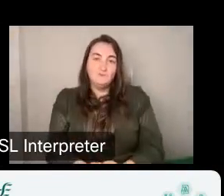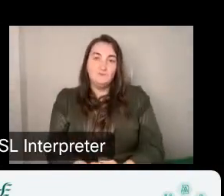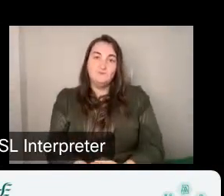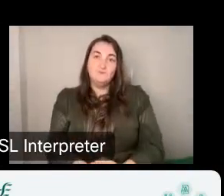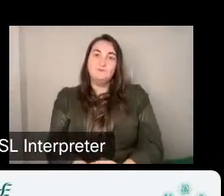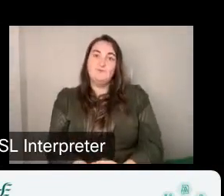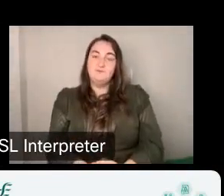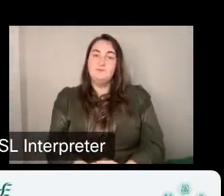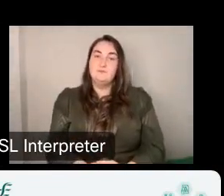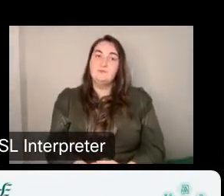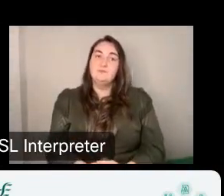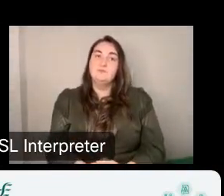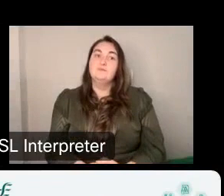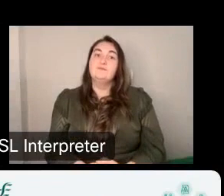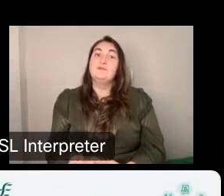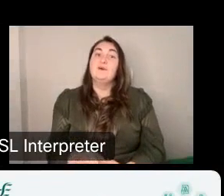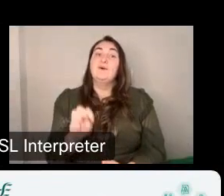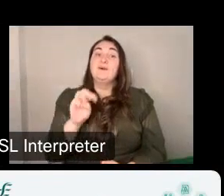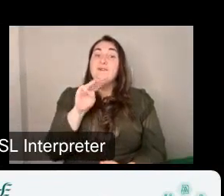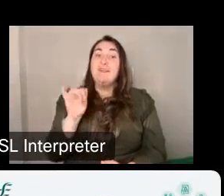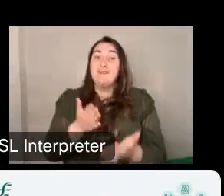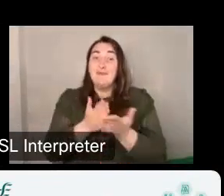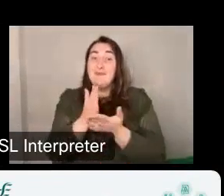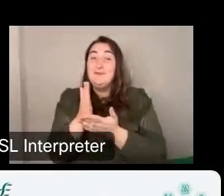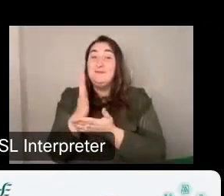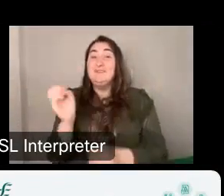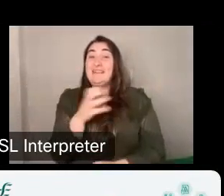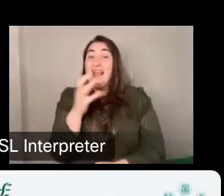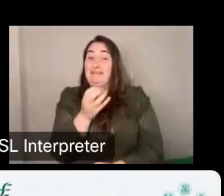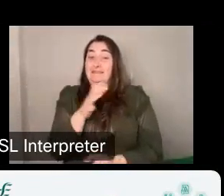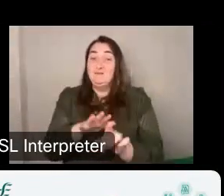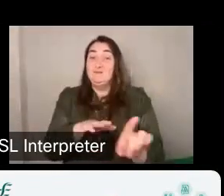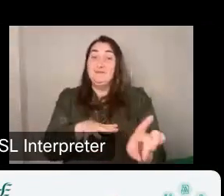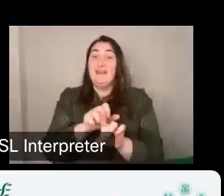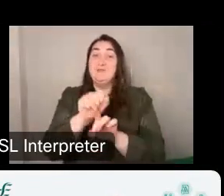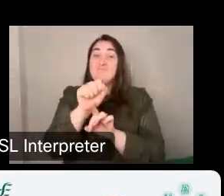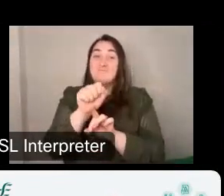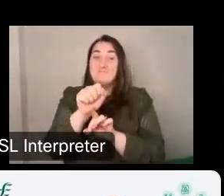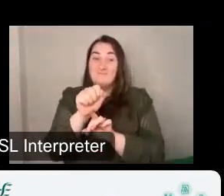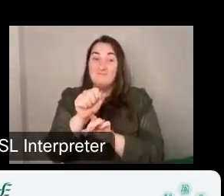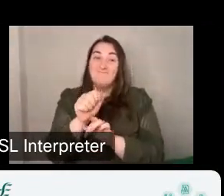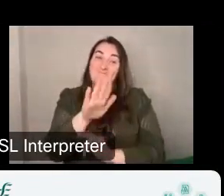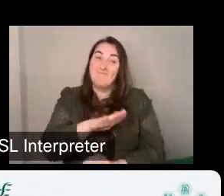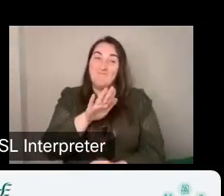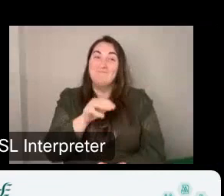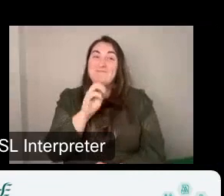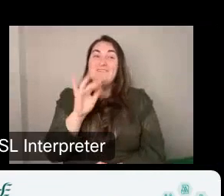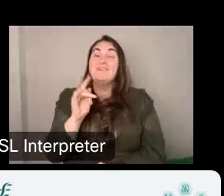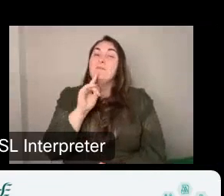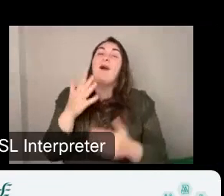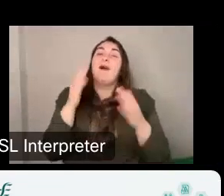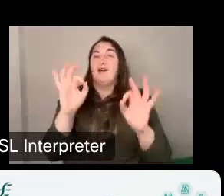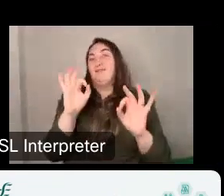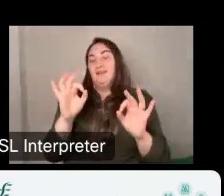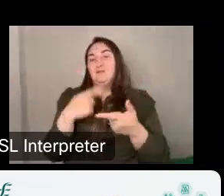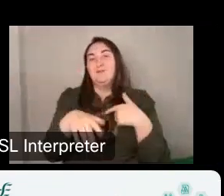So as Mary very kindly scoots through the slides to catch up to where I am, bless her, that's perfect. we